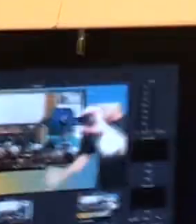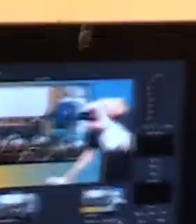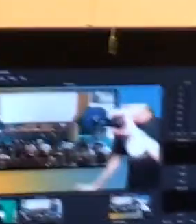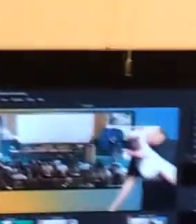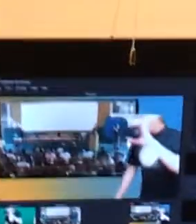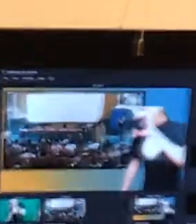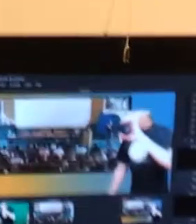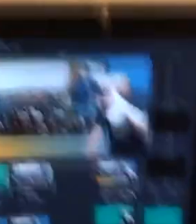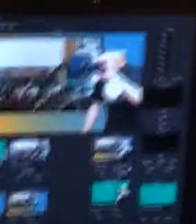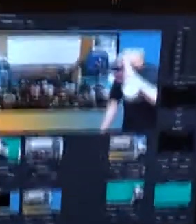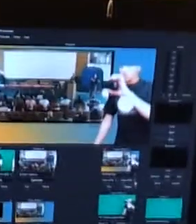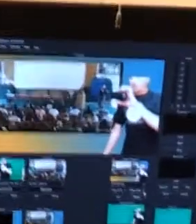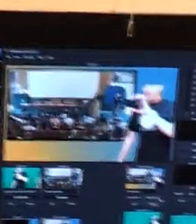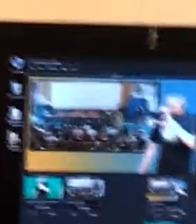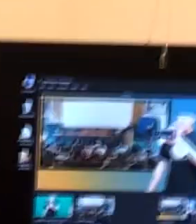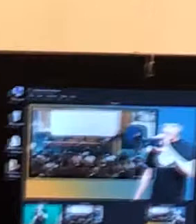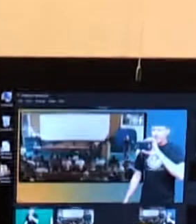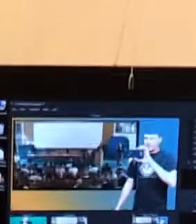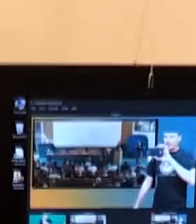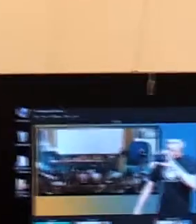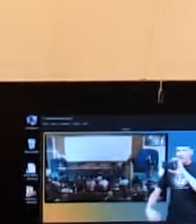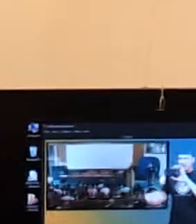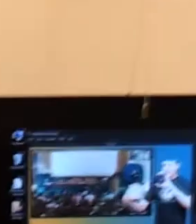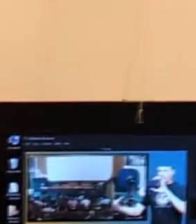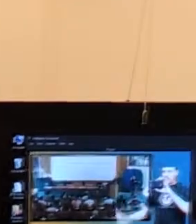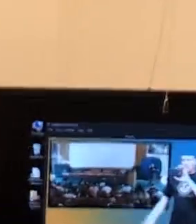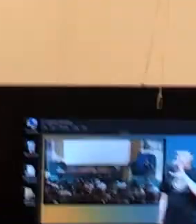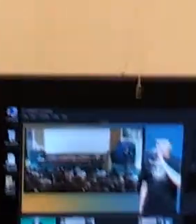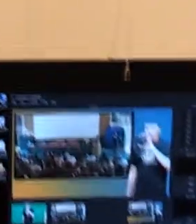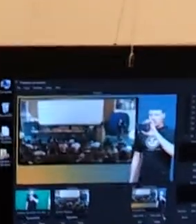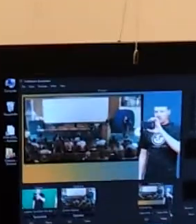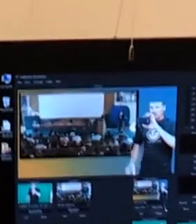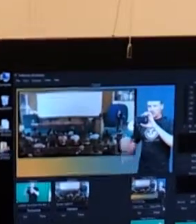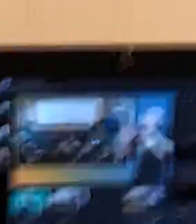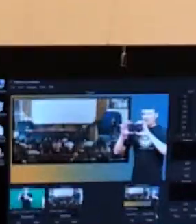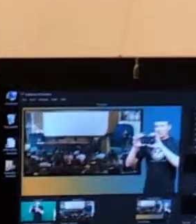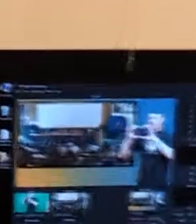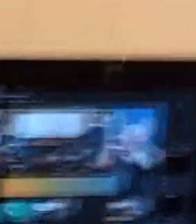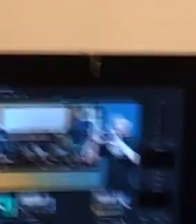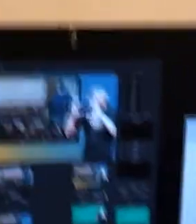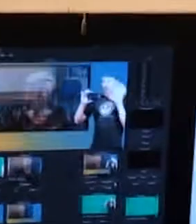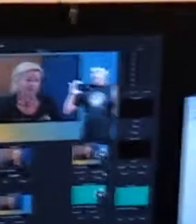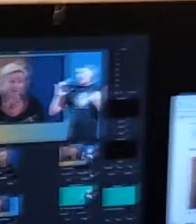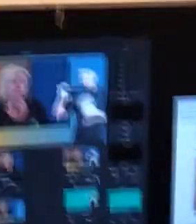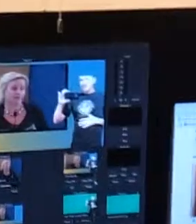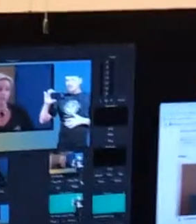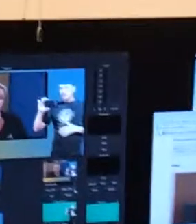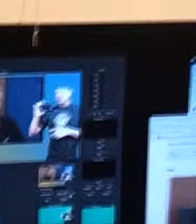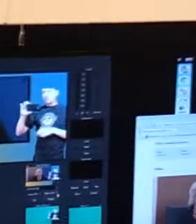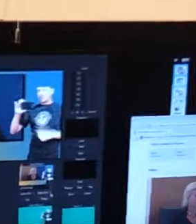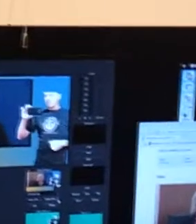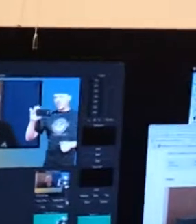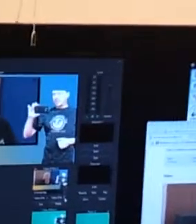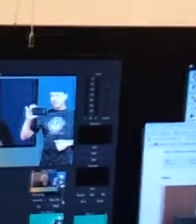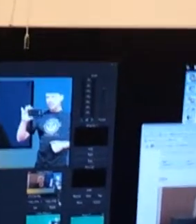standing here watching the web cost the live web cost or as in this case the on